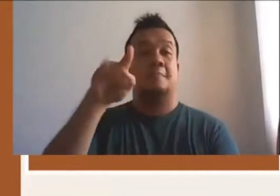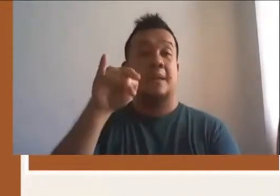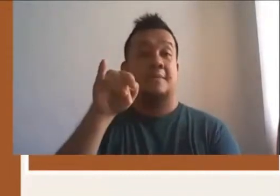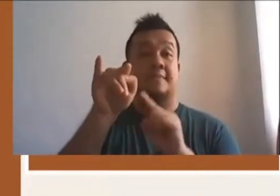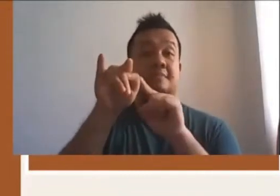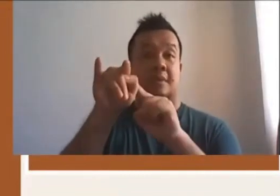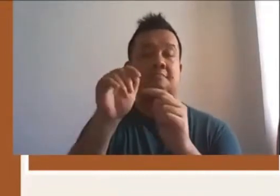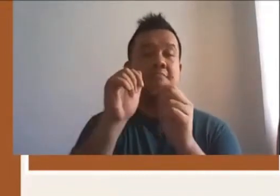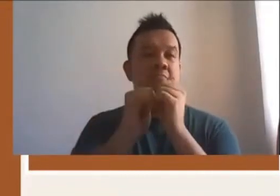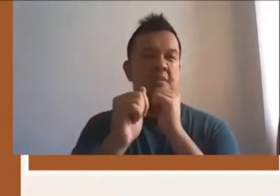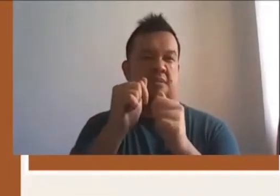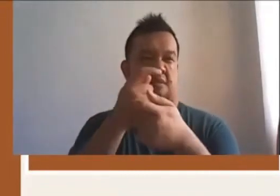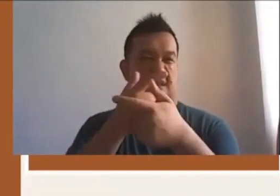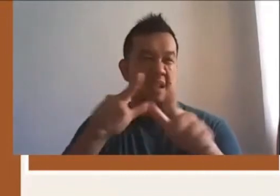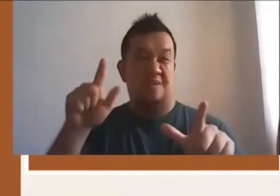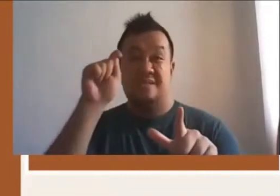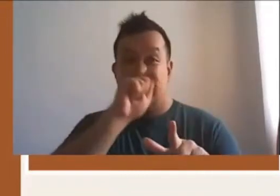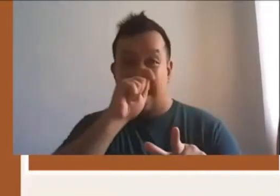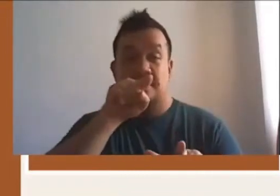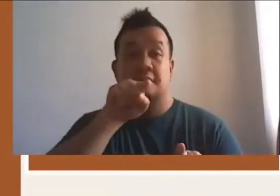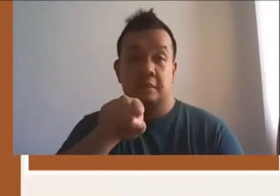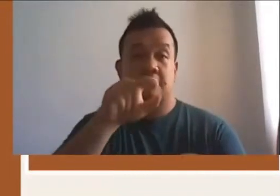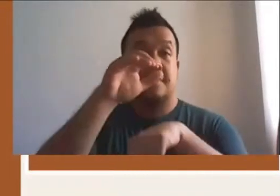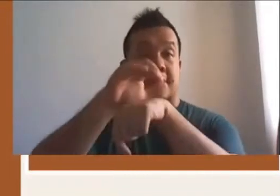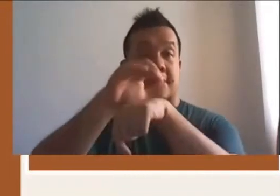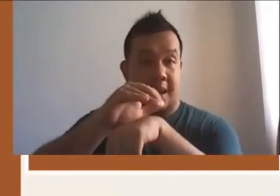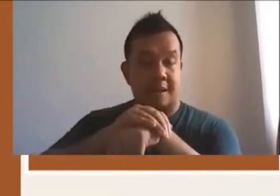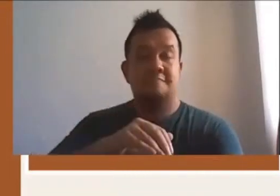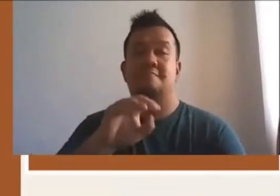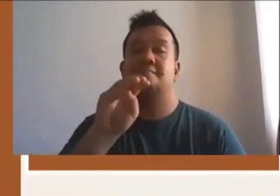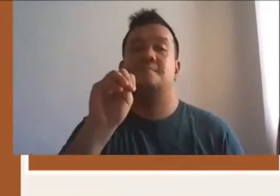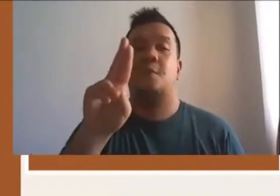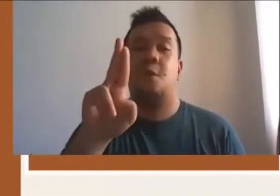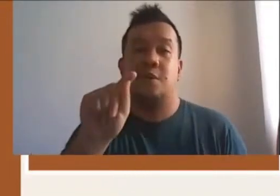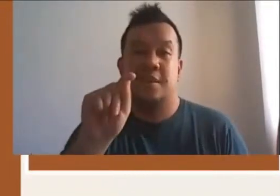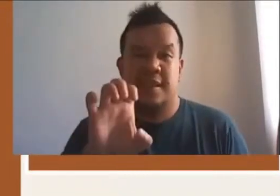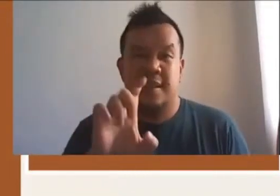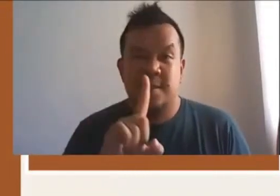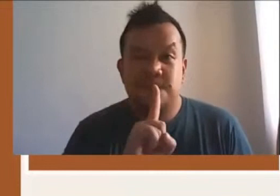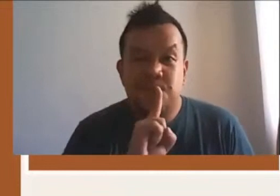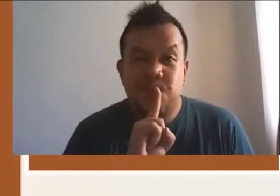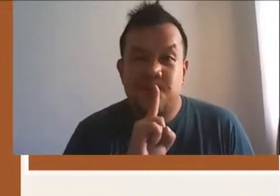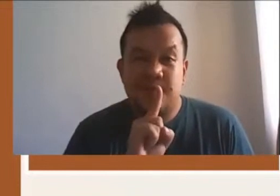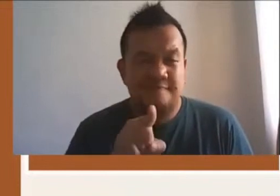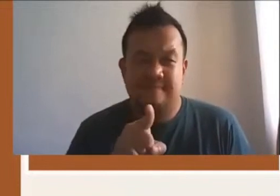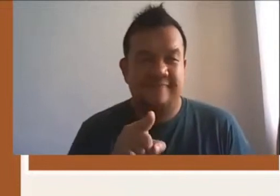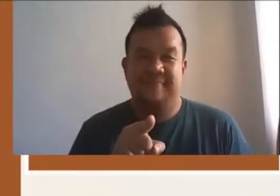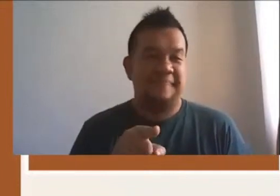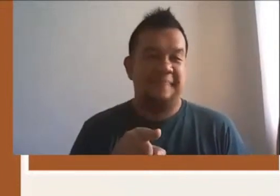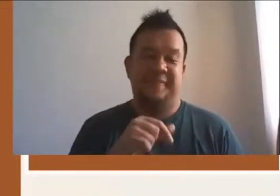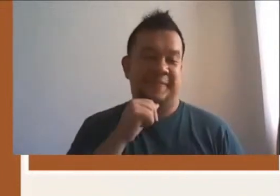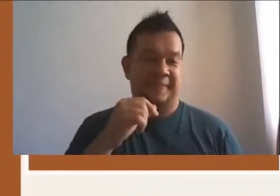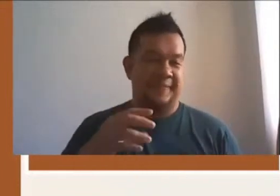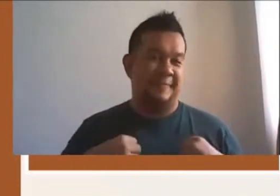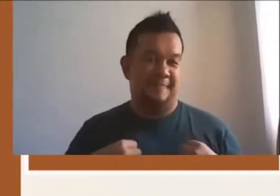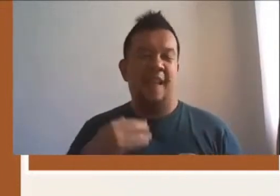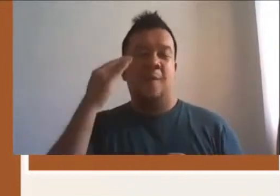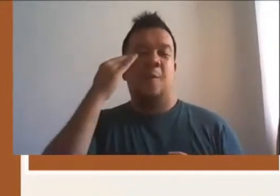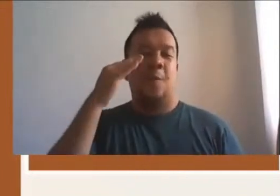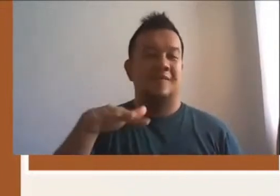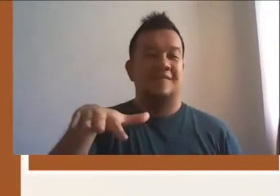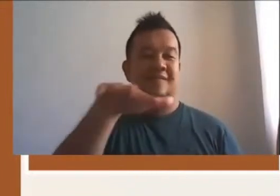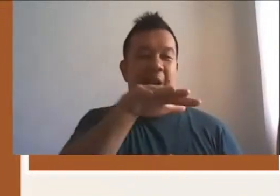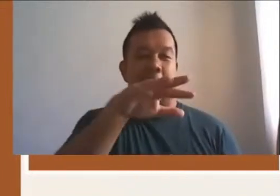na mute, diba? So in Tagalog, pipe, yun yung nakasanayan. Especially in Manila, very familiar yung parang